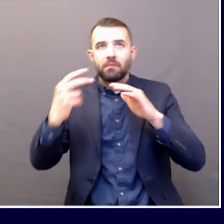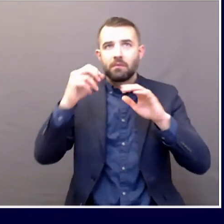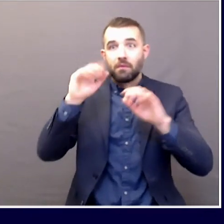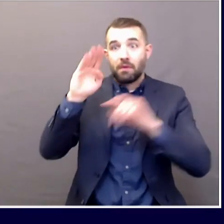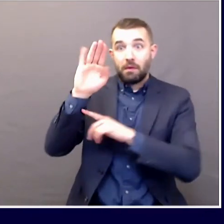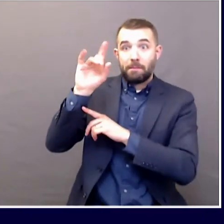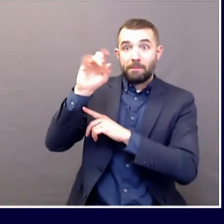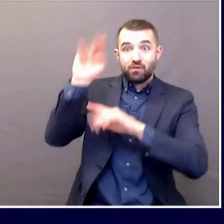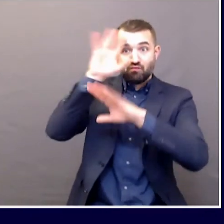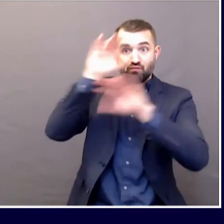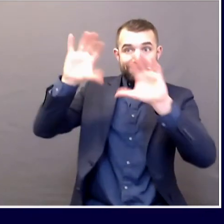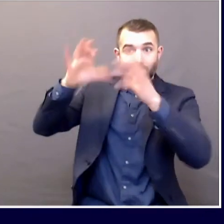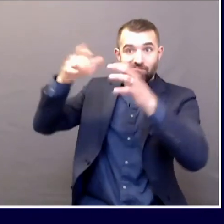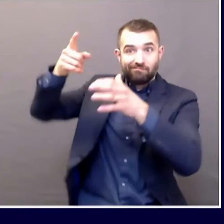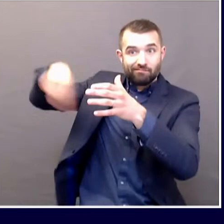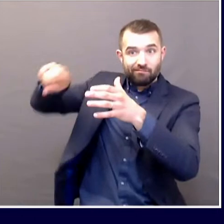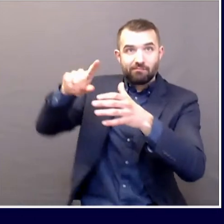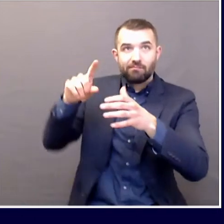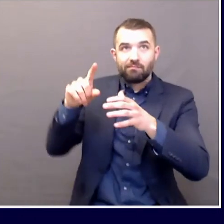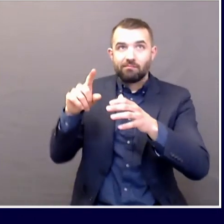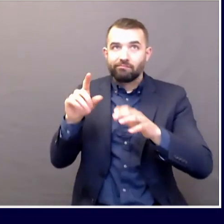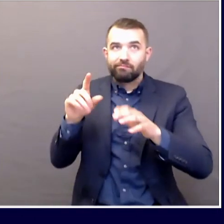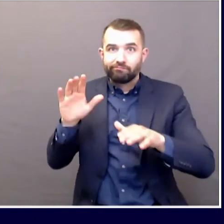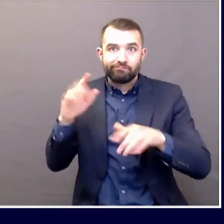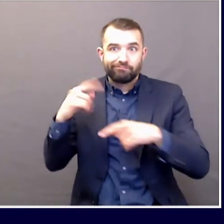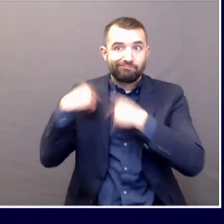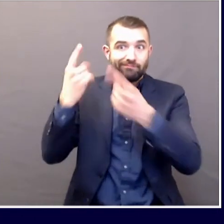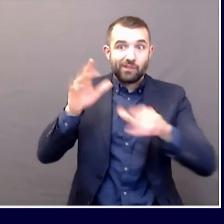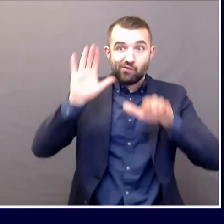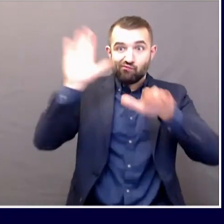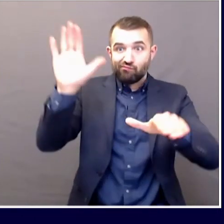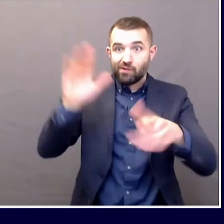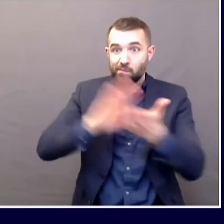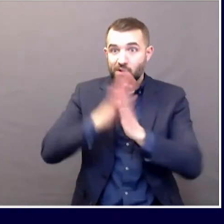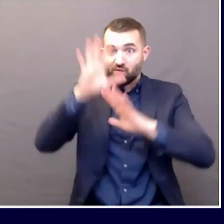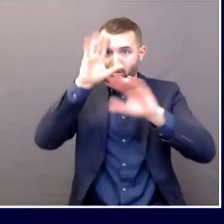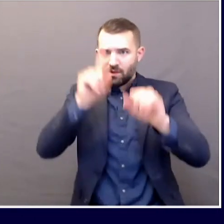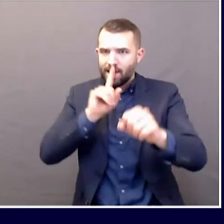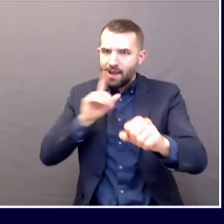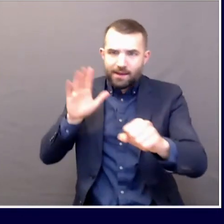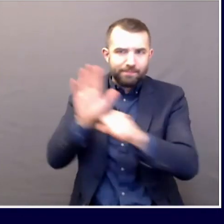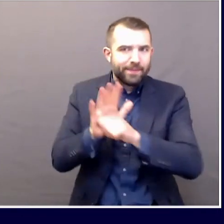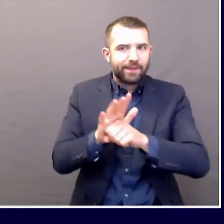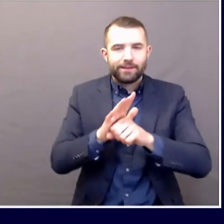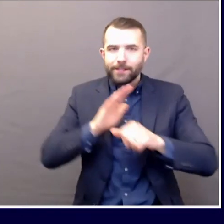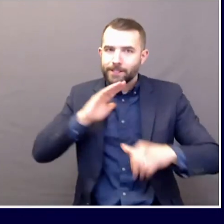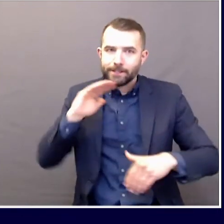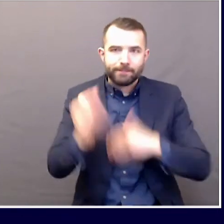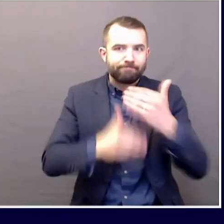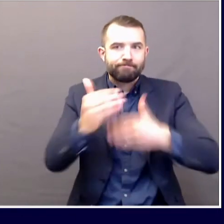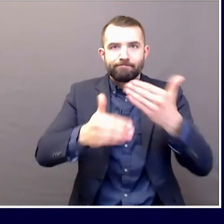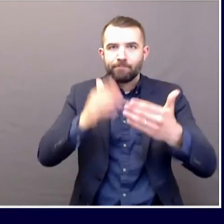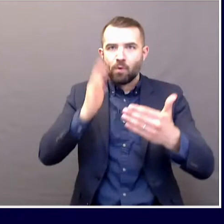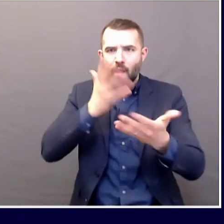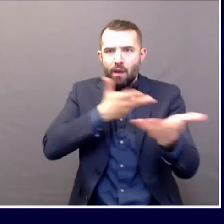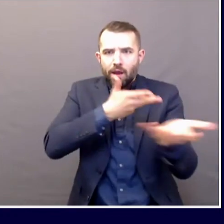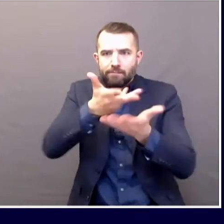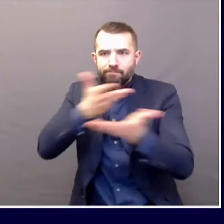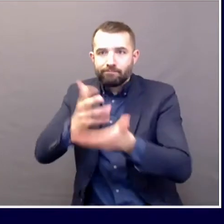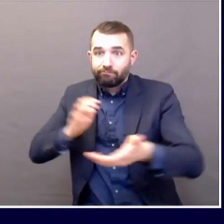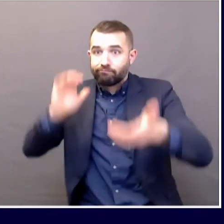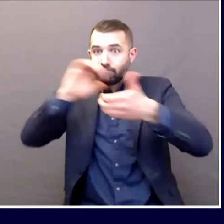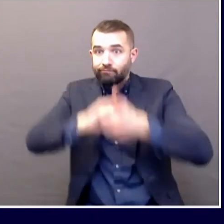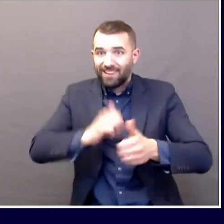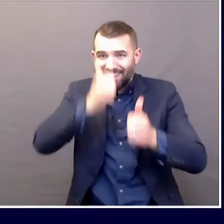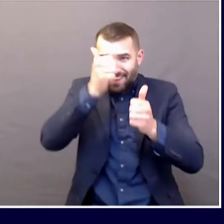has pledged to and has in fact worked with states to deliver on the promise of not just expanding vaccine, but